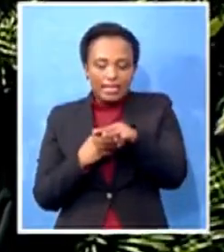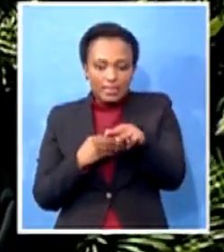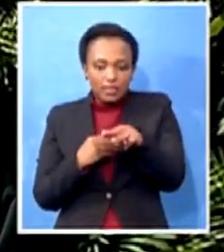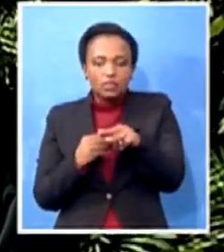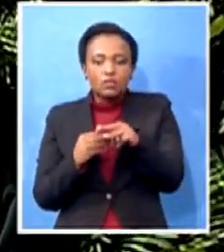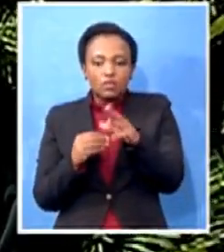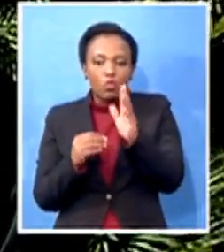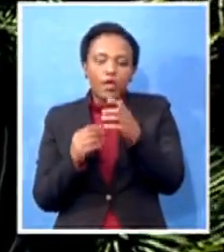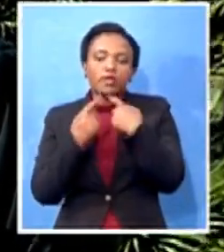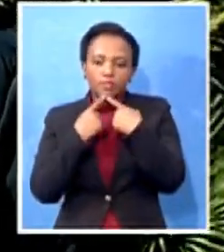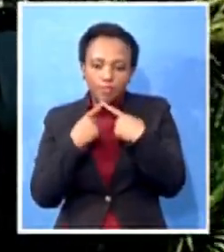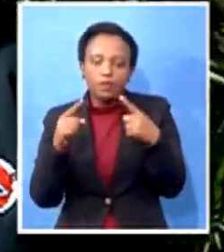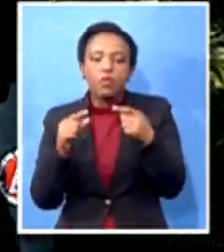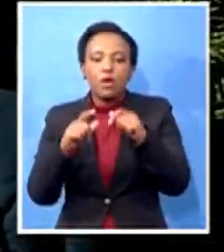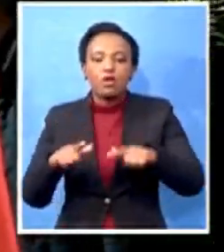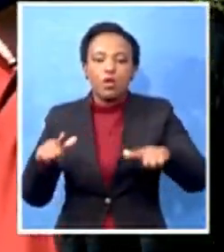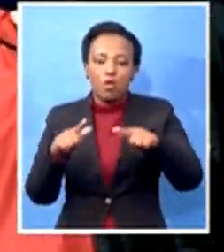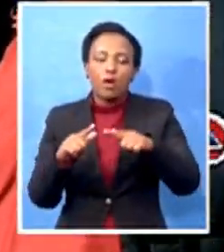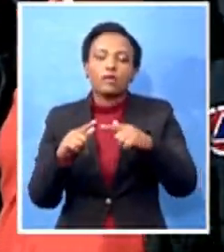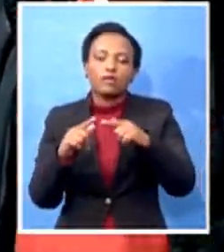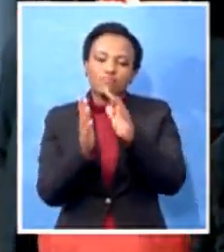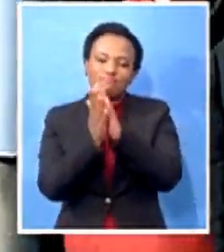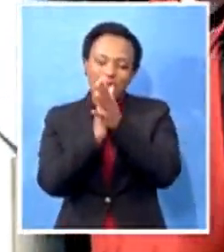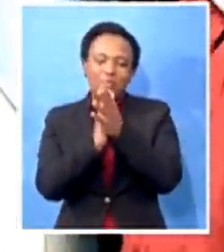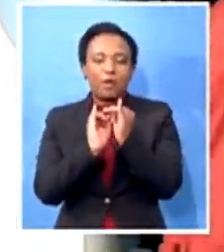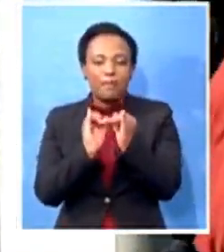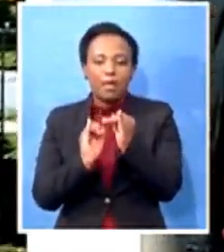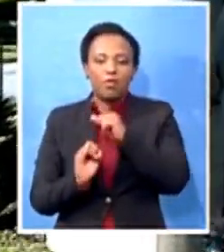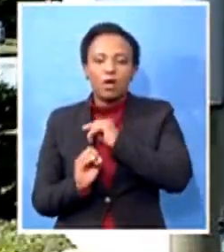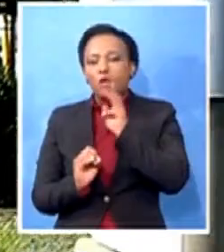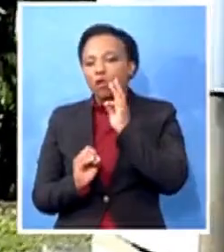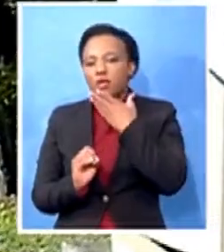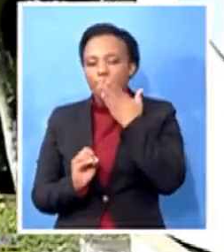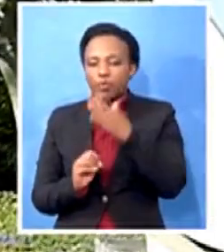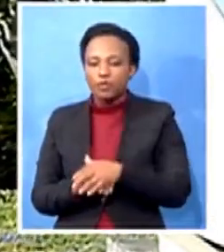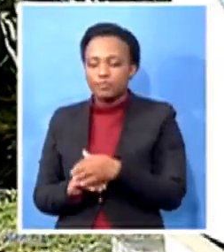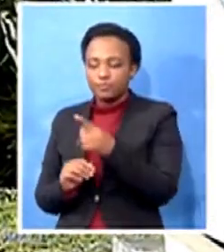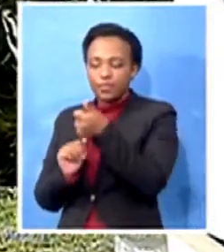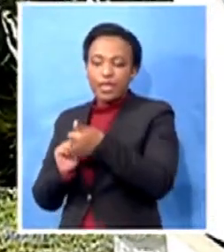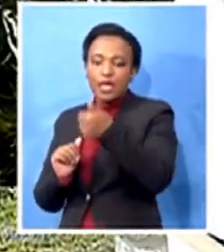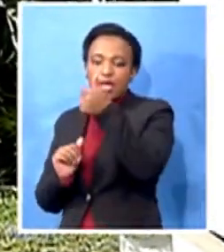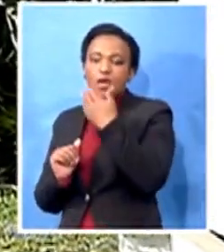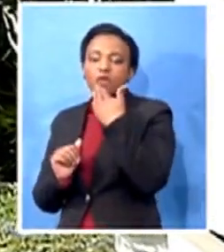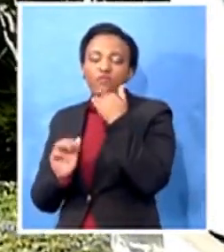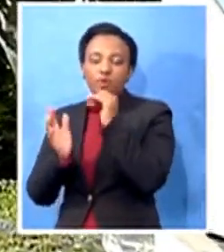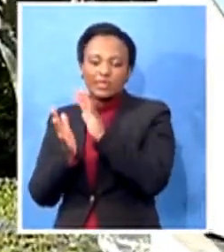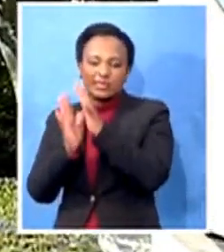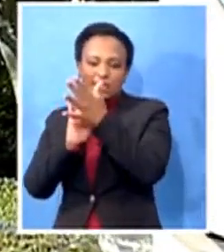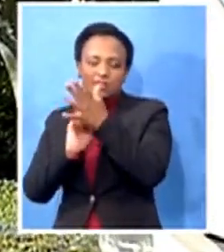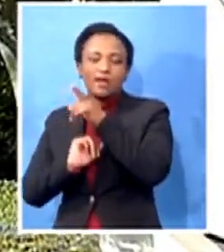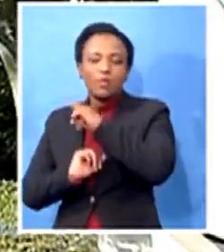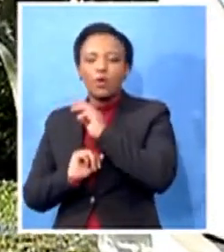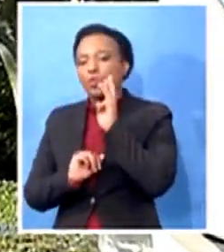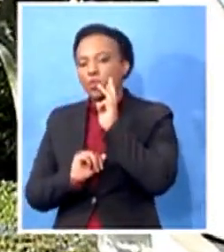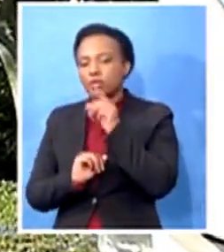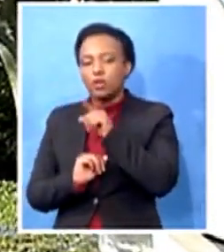again. Well, that was Shane Brown from the head of disaster saying that they're going to declare the drought in the metro as a disaster because things have got so bad.